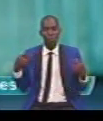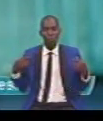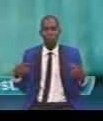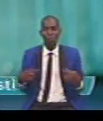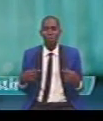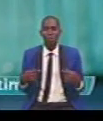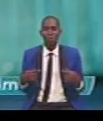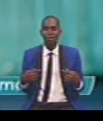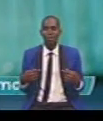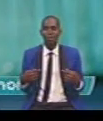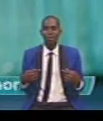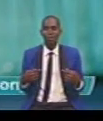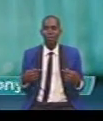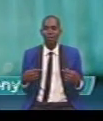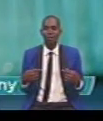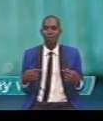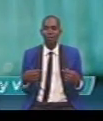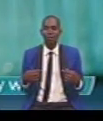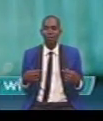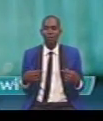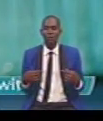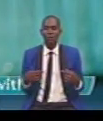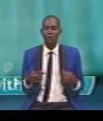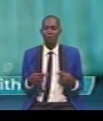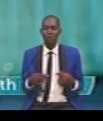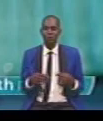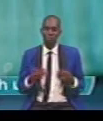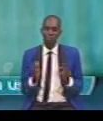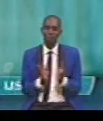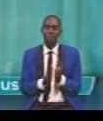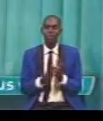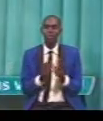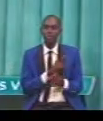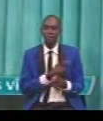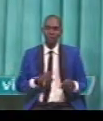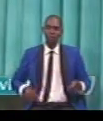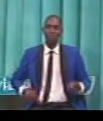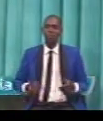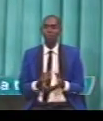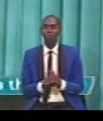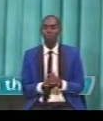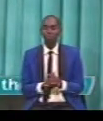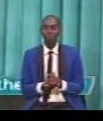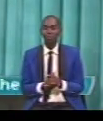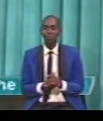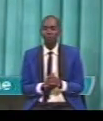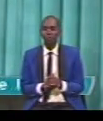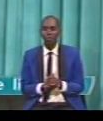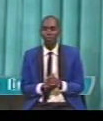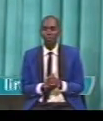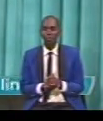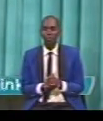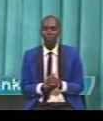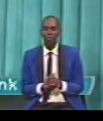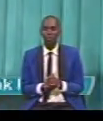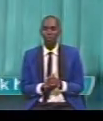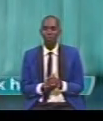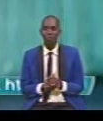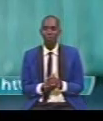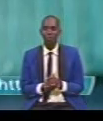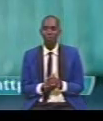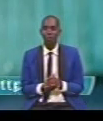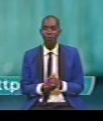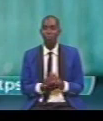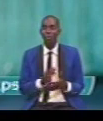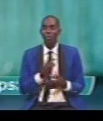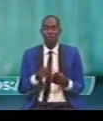man. Praise the Lord. Then I couldn't do my duties. Praise the Lord. The pain was severe. Even when I was entering the stadium, the pain